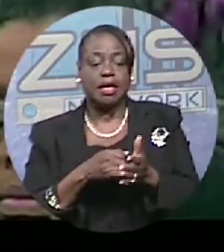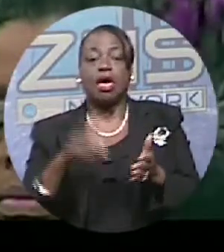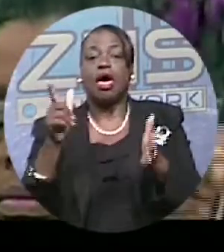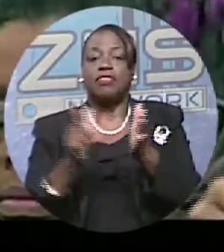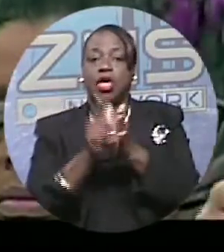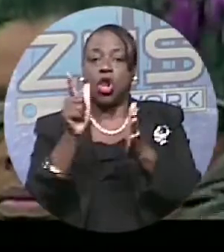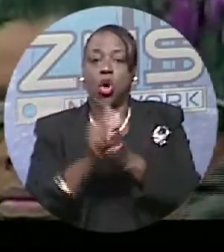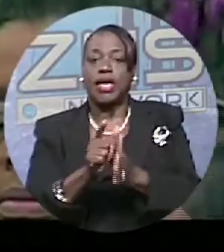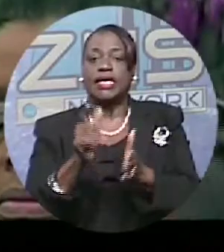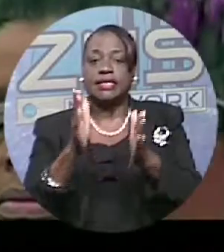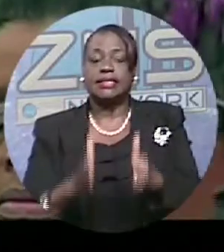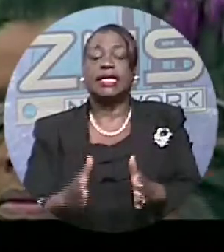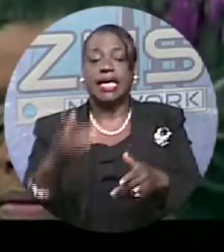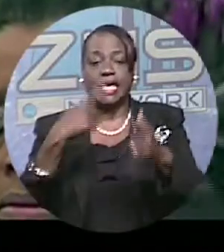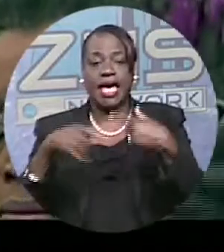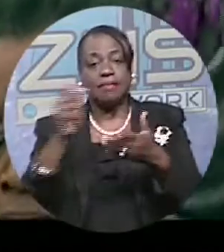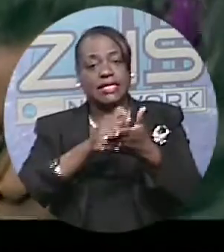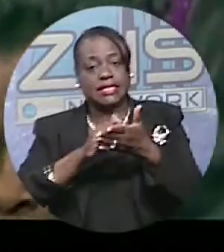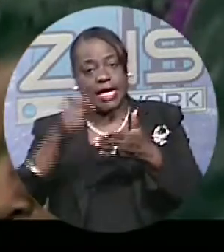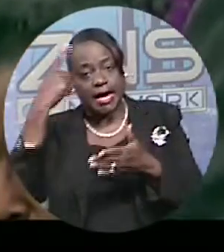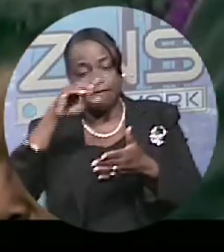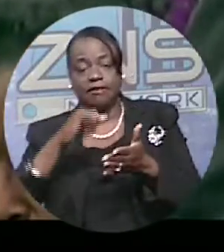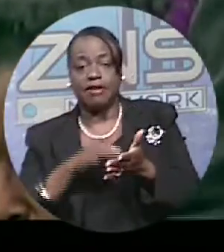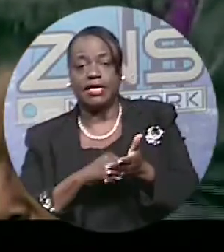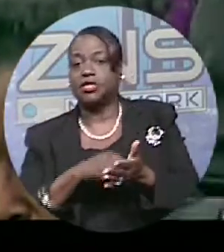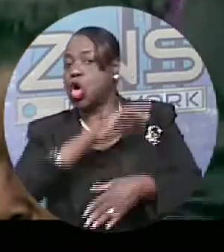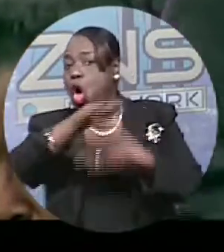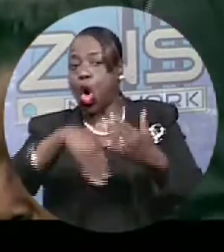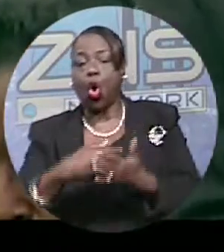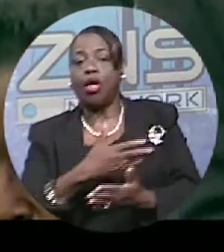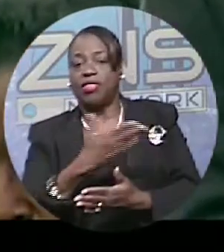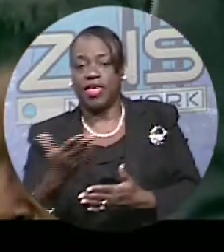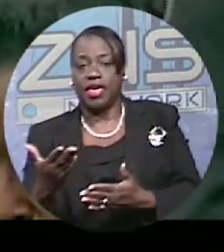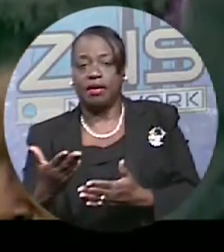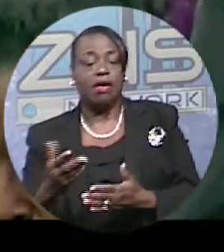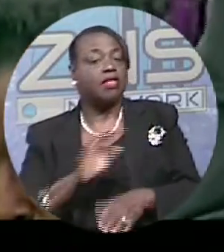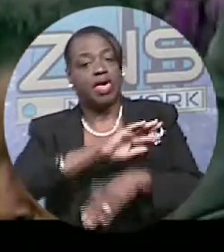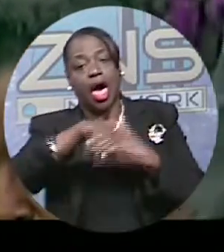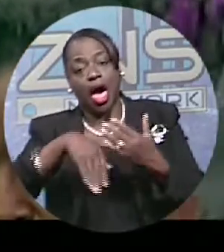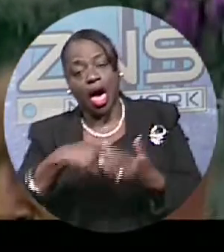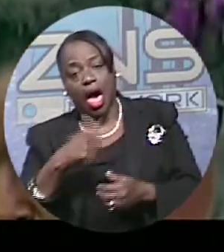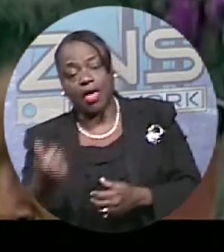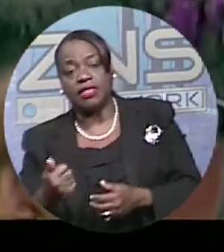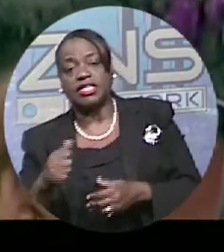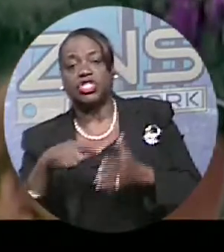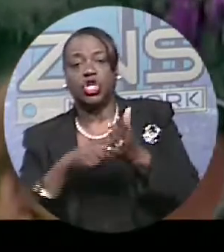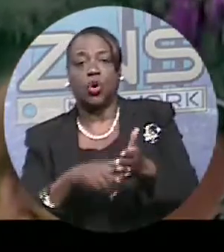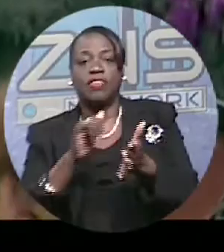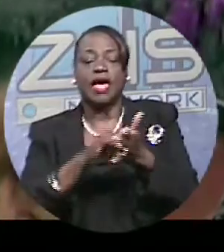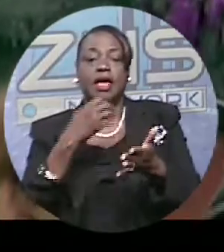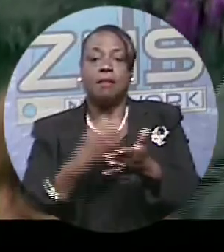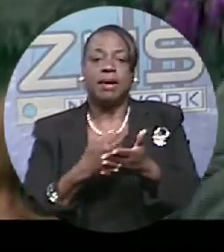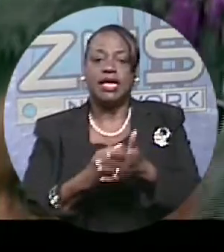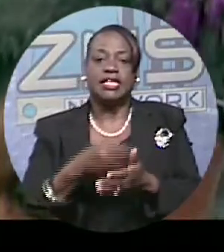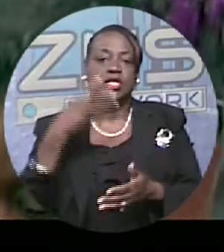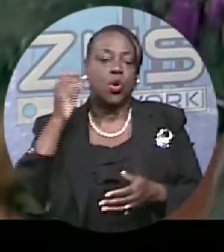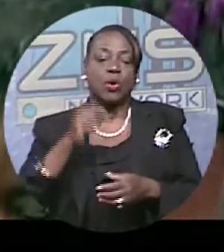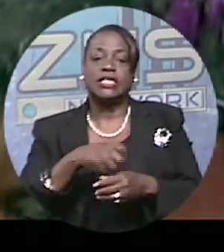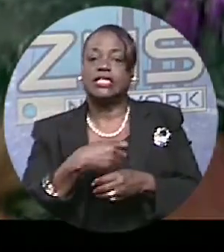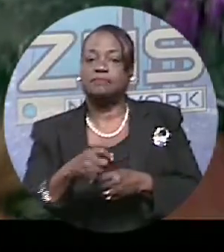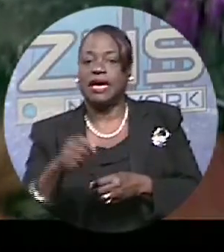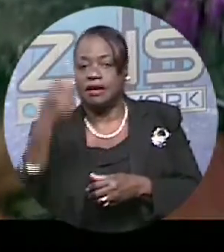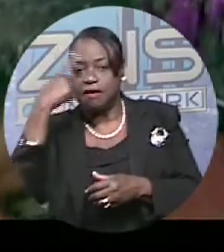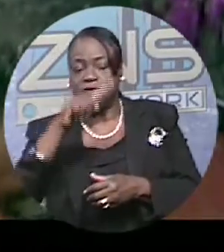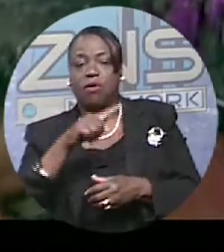they signed for it, it's all there, it's all receipted. The other receipts show that monies were spent for their